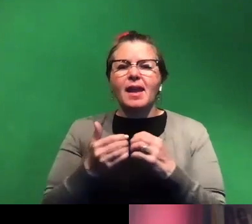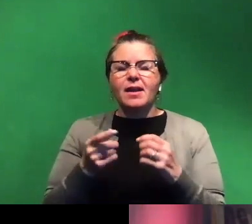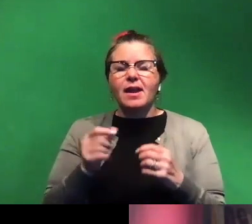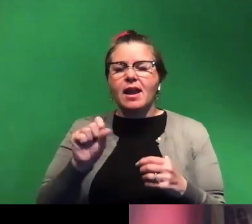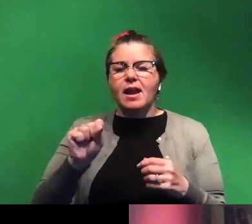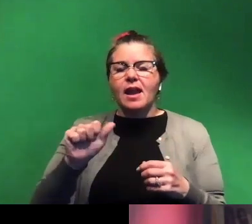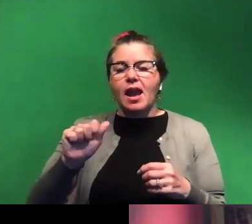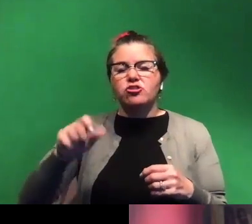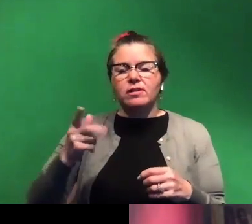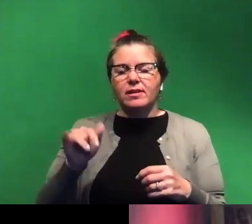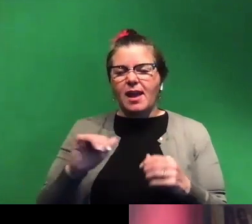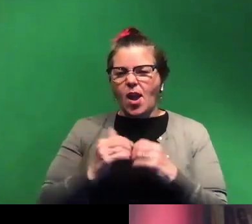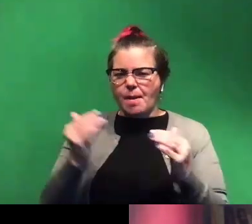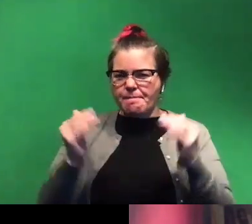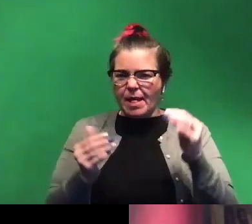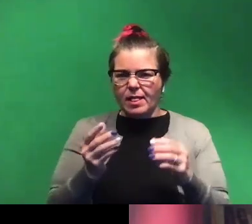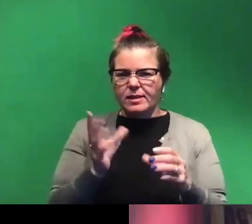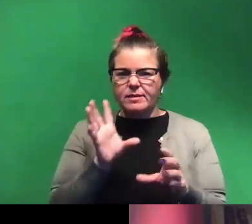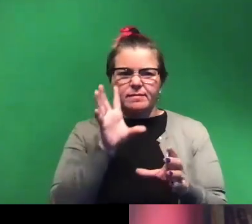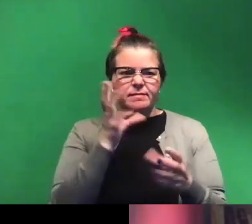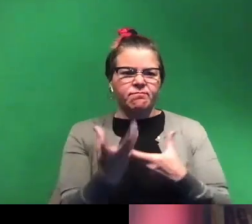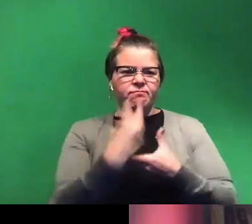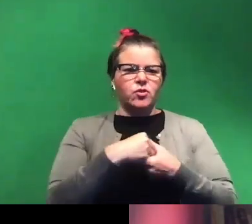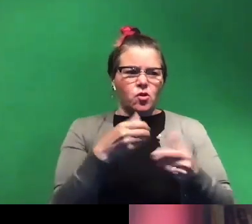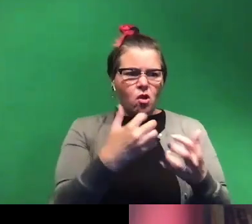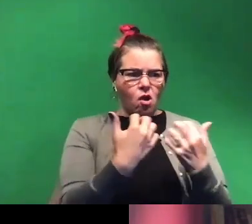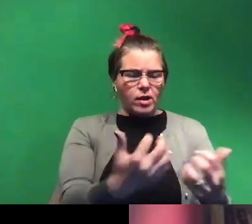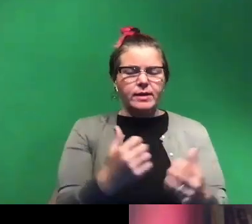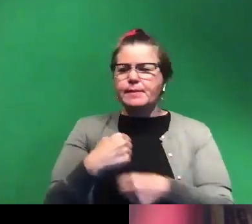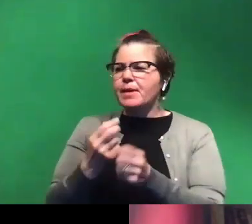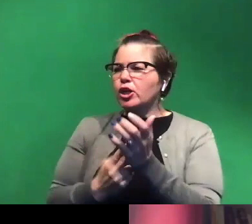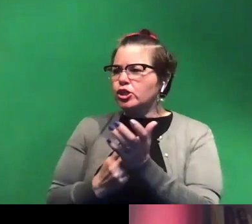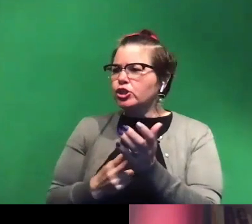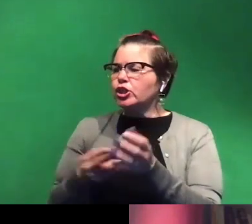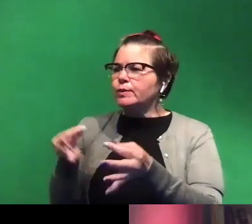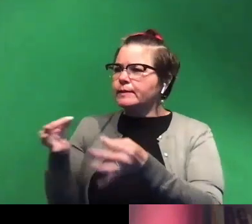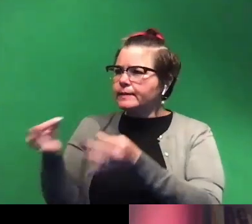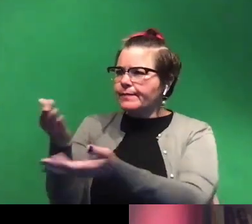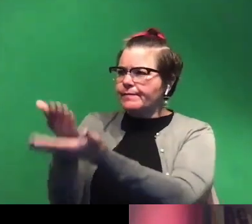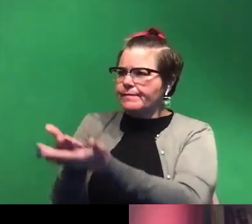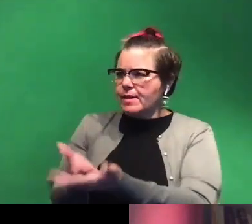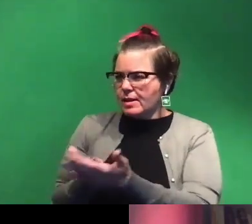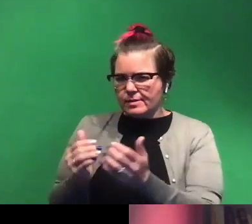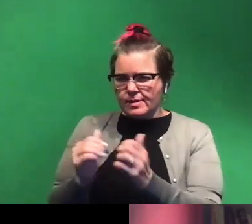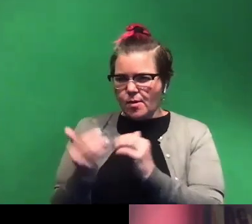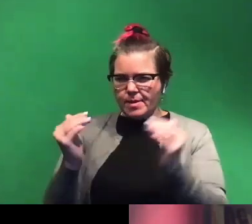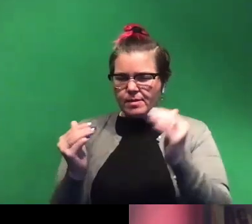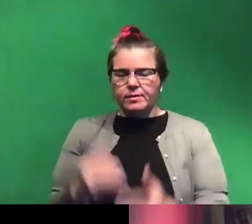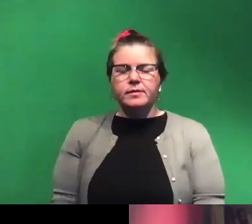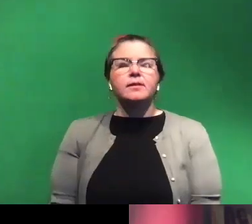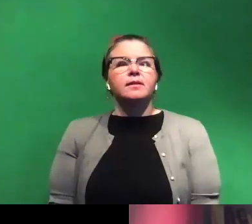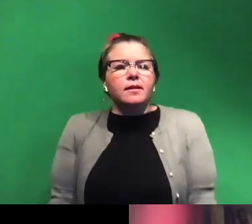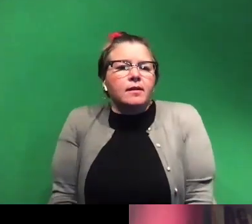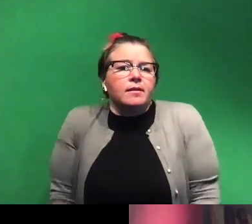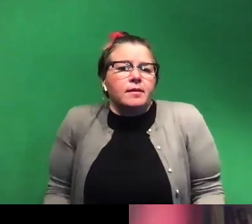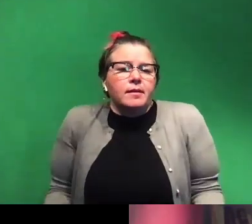how do you balance engaging your audience with making sure that you get across like the facts? Yeah, I mean, part